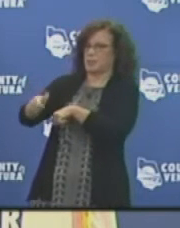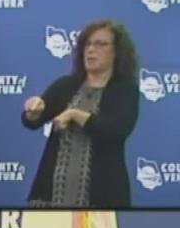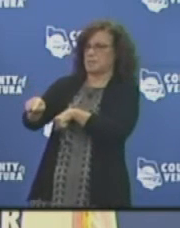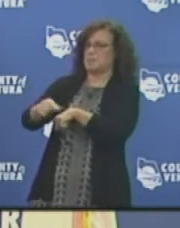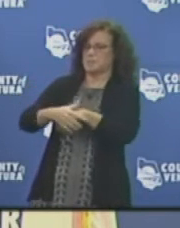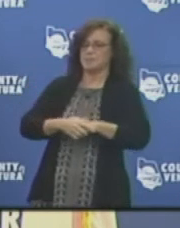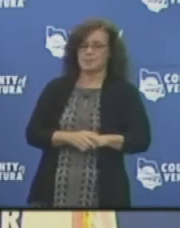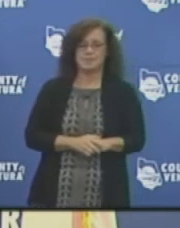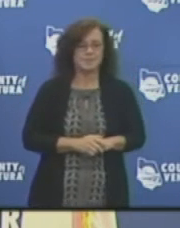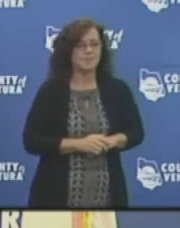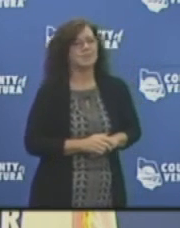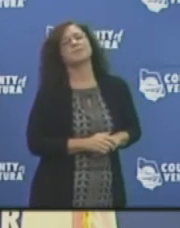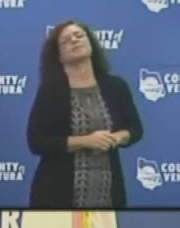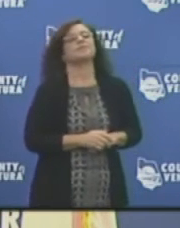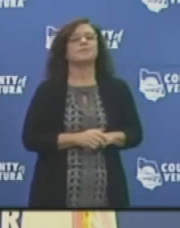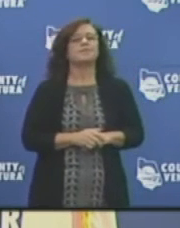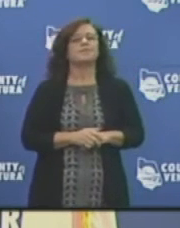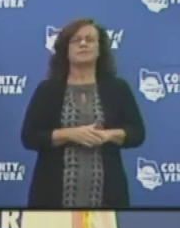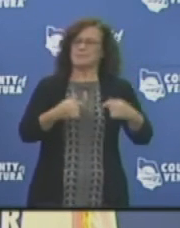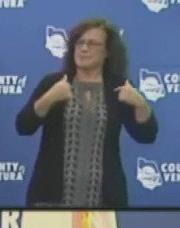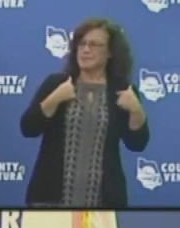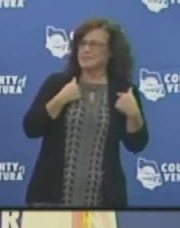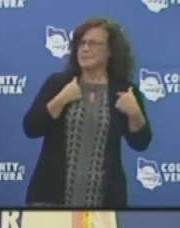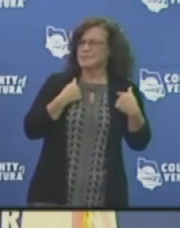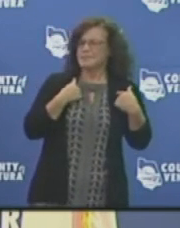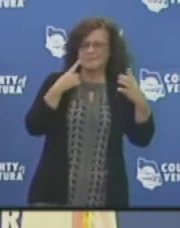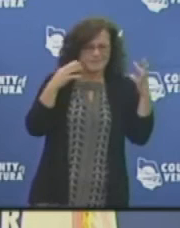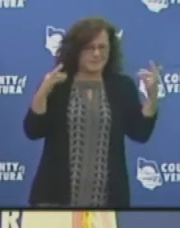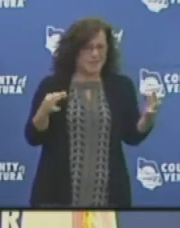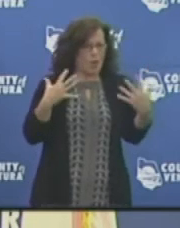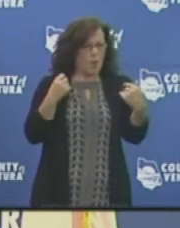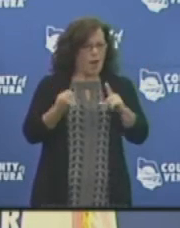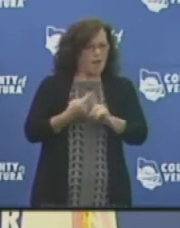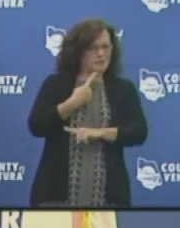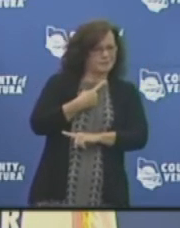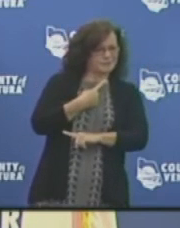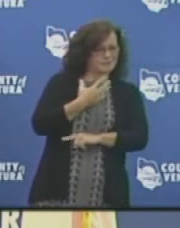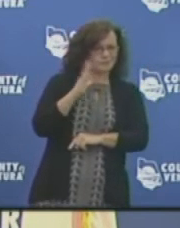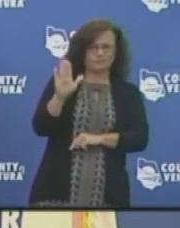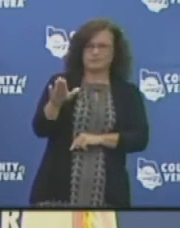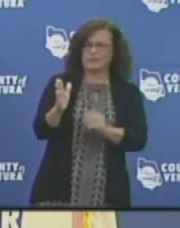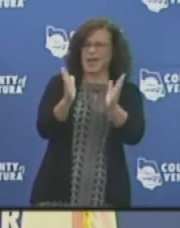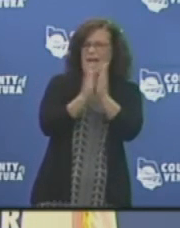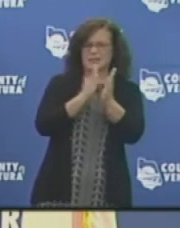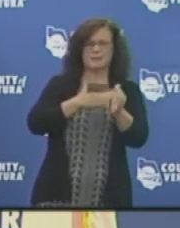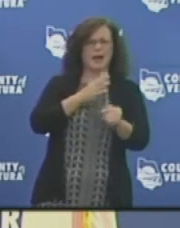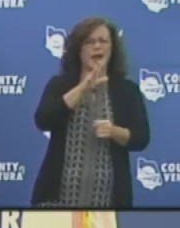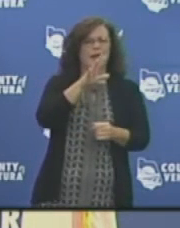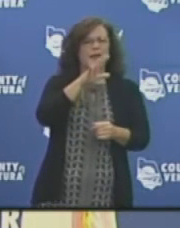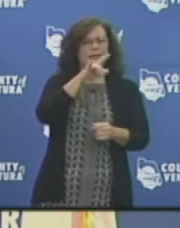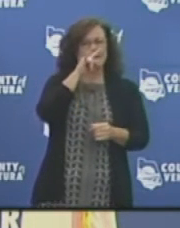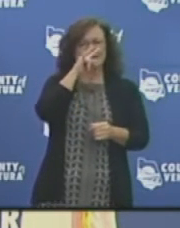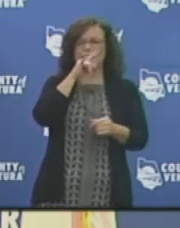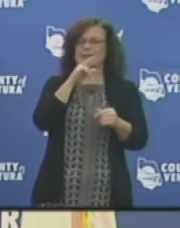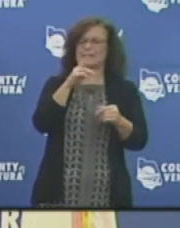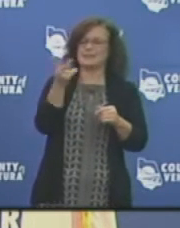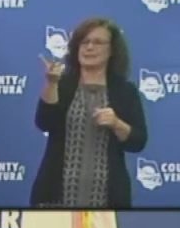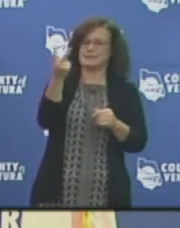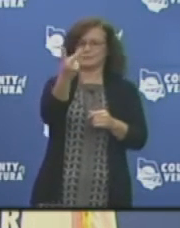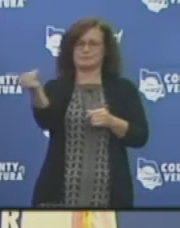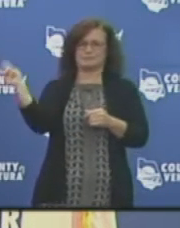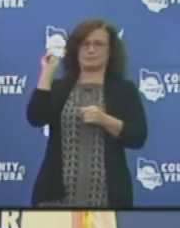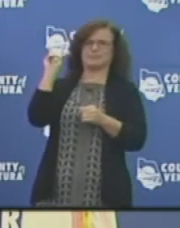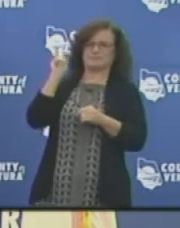Actually, I'm going to do something a little bit different. I'm going to ask my kids to come up. As we have Thanksgiving